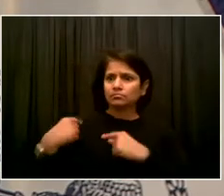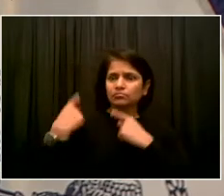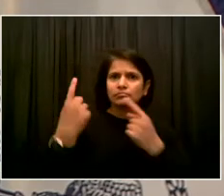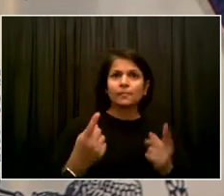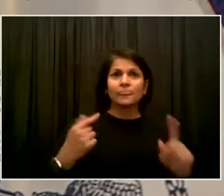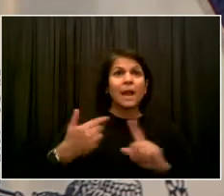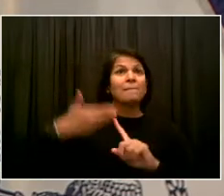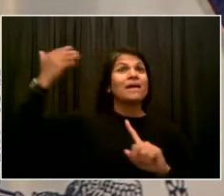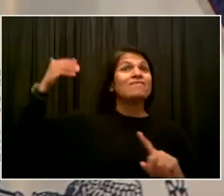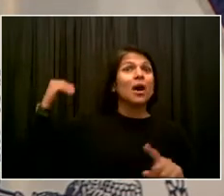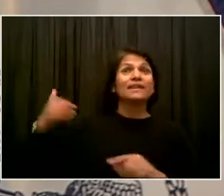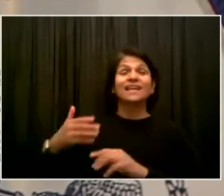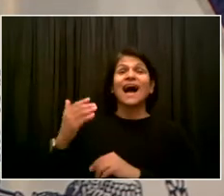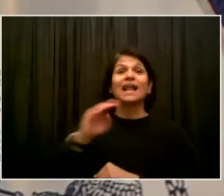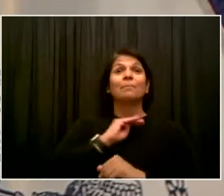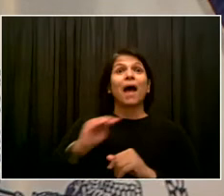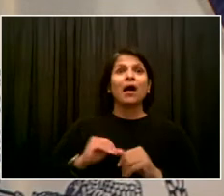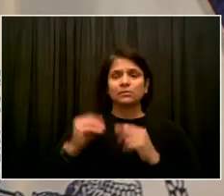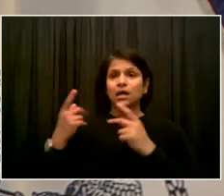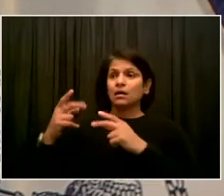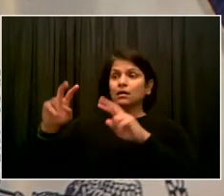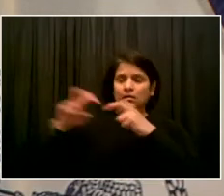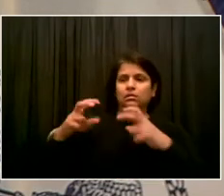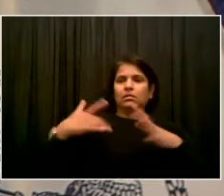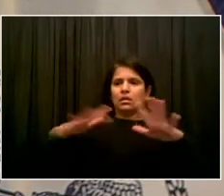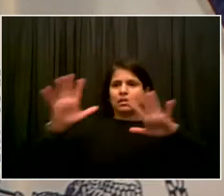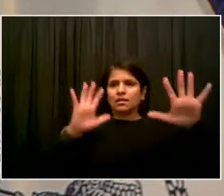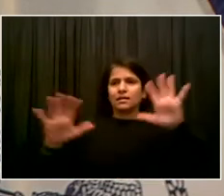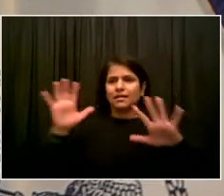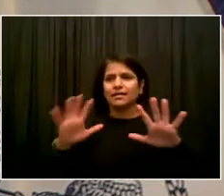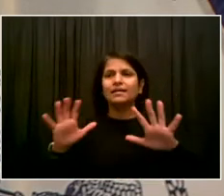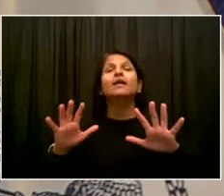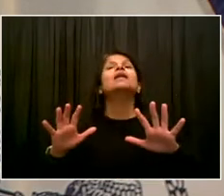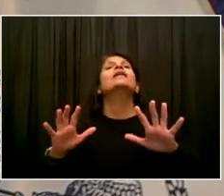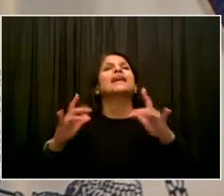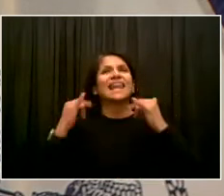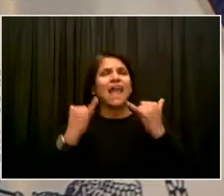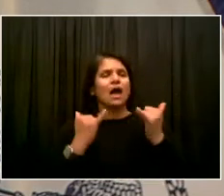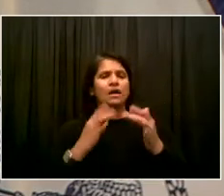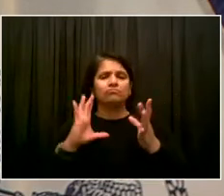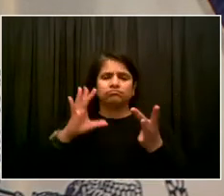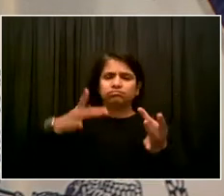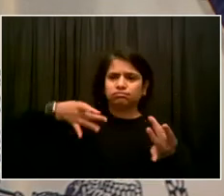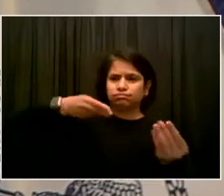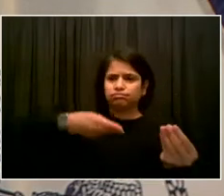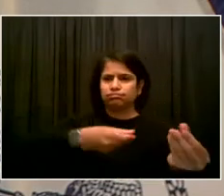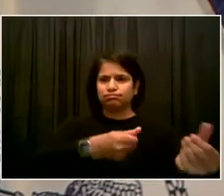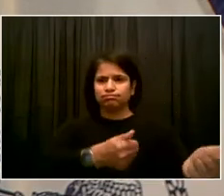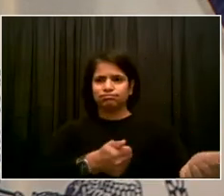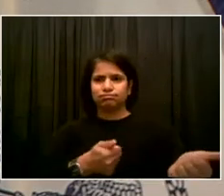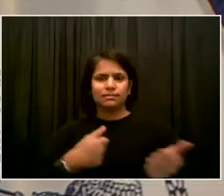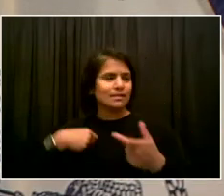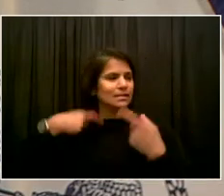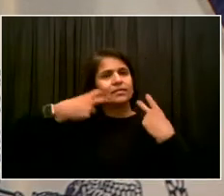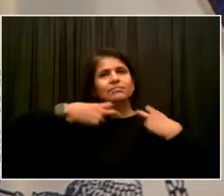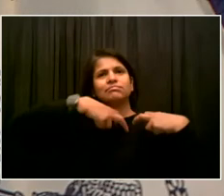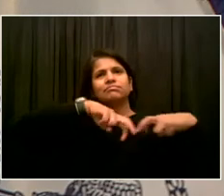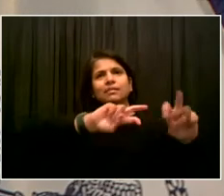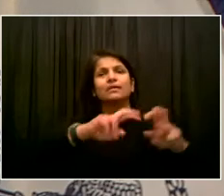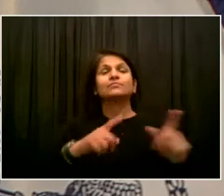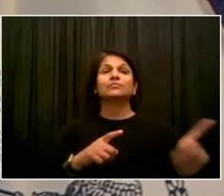like to hear from him now about how important it is to protect our kids and keep our schools open. My pleasure to